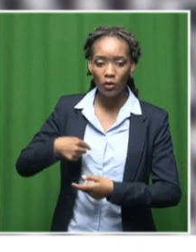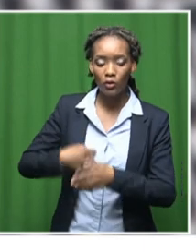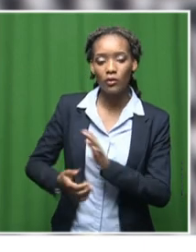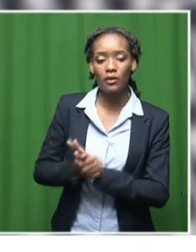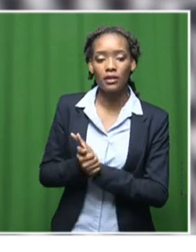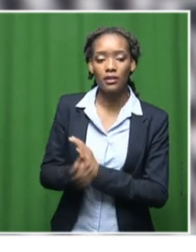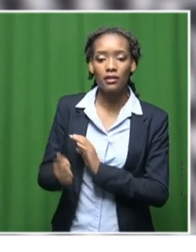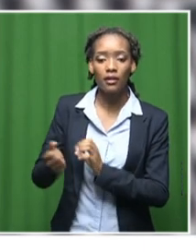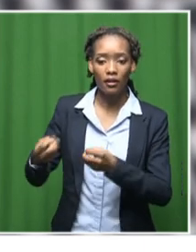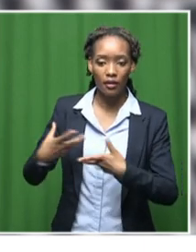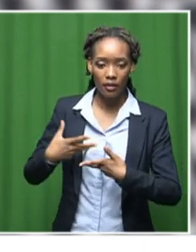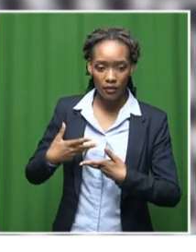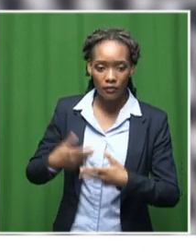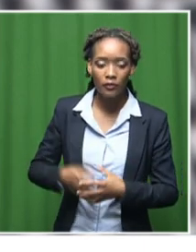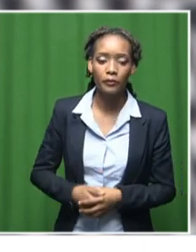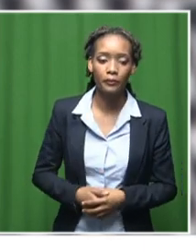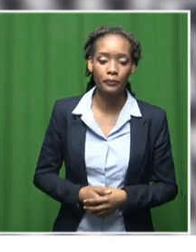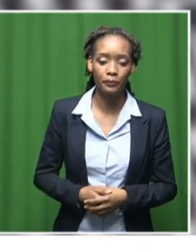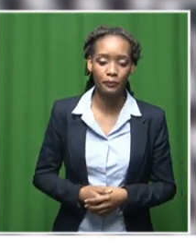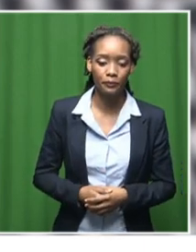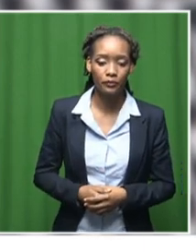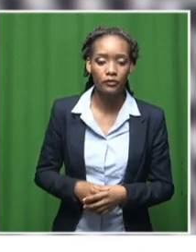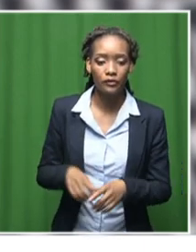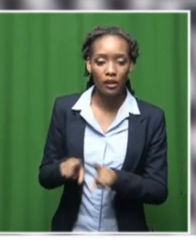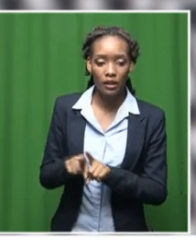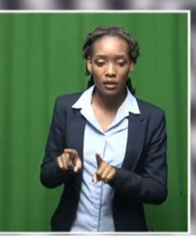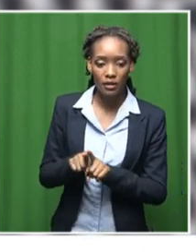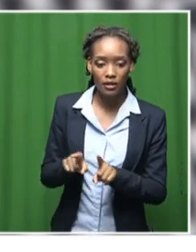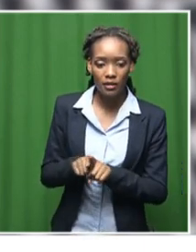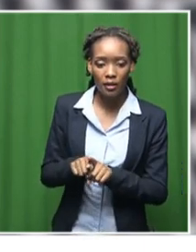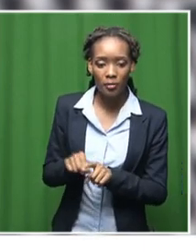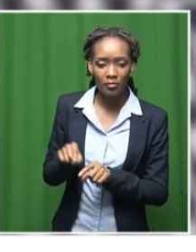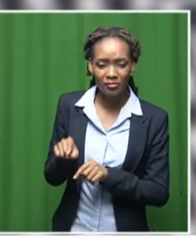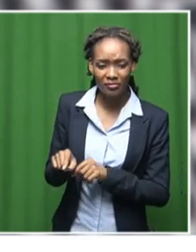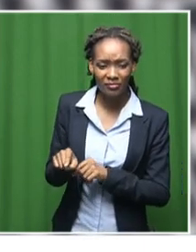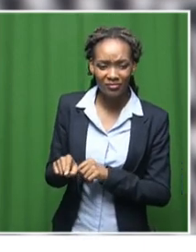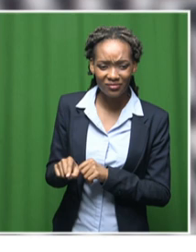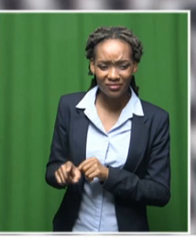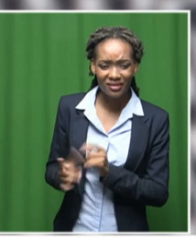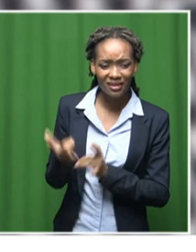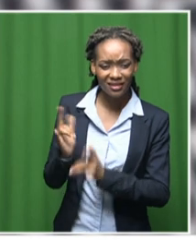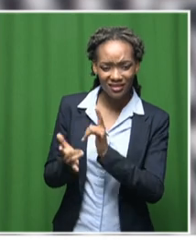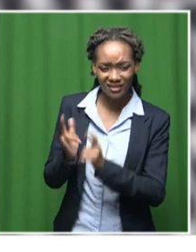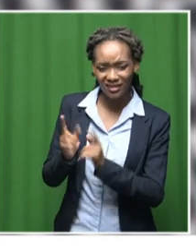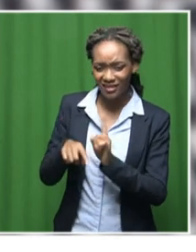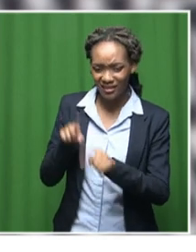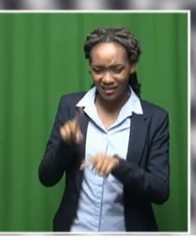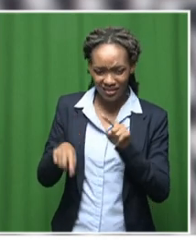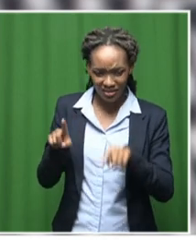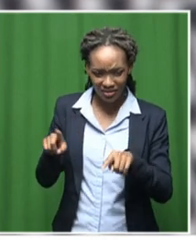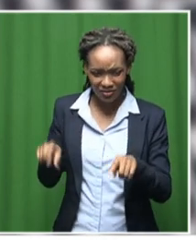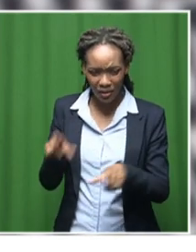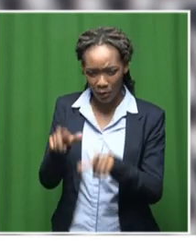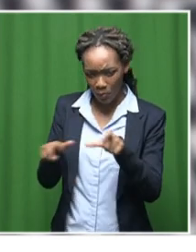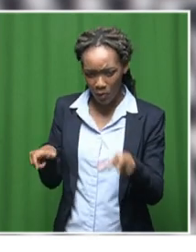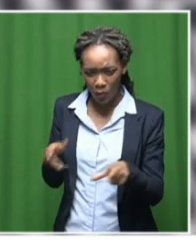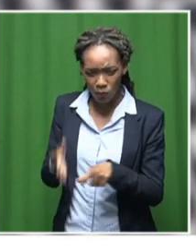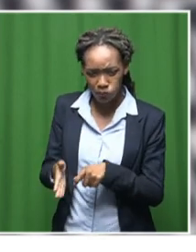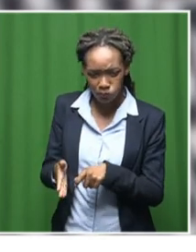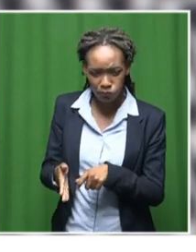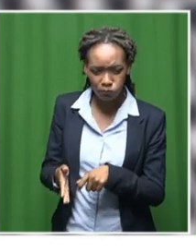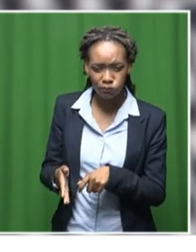like Maurice mentioned, it's a versatile town. There's a lot of people, there's rugby players coming from there, there's actors, there's